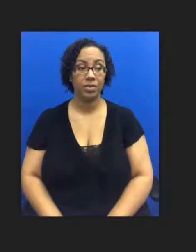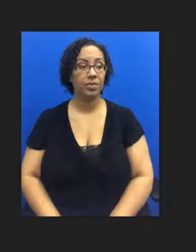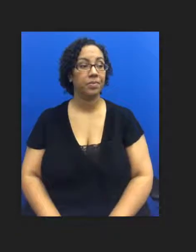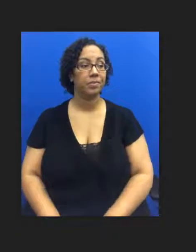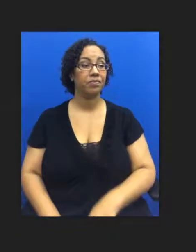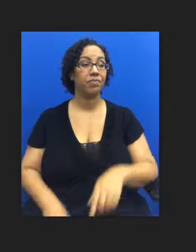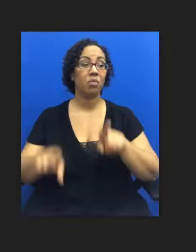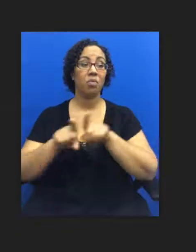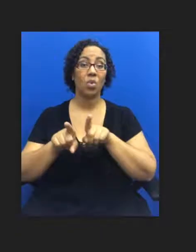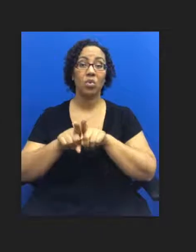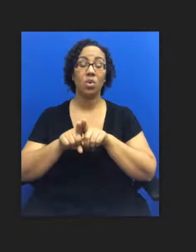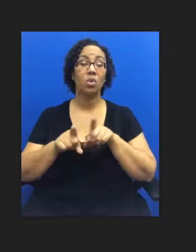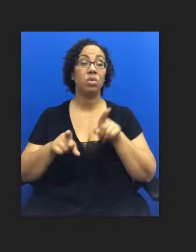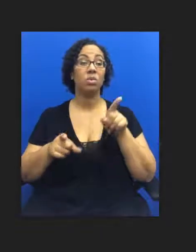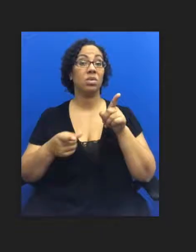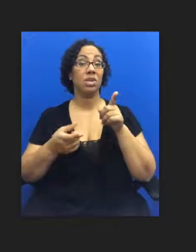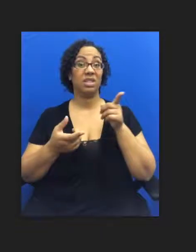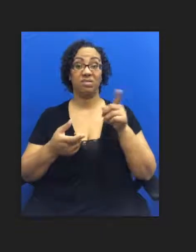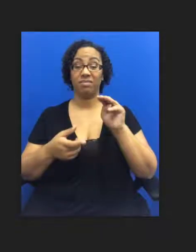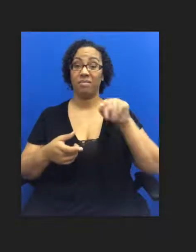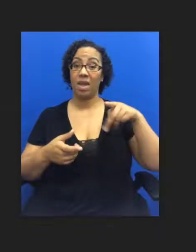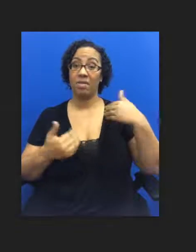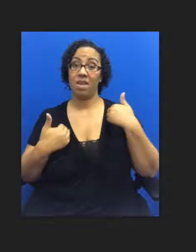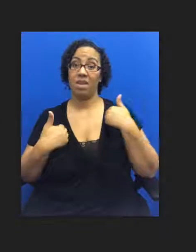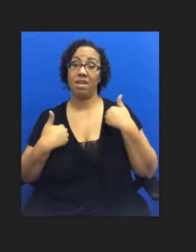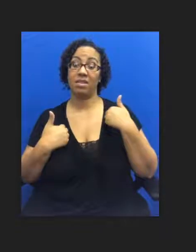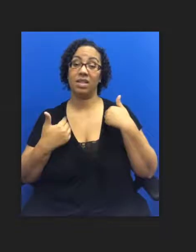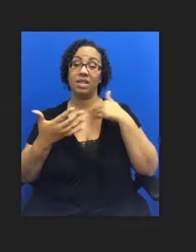the growth of the student.